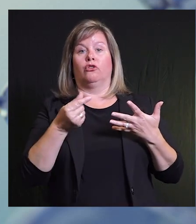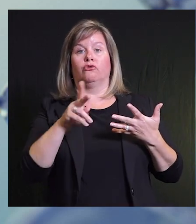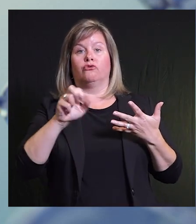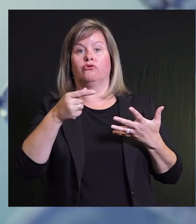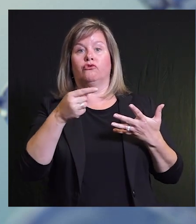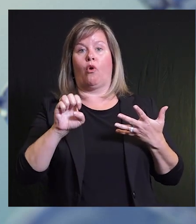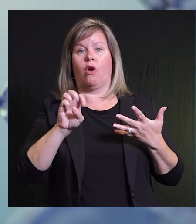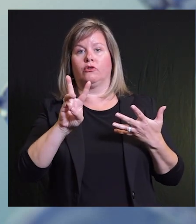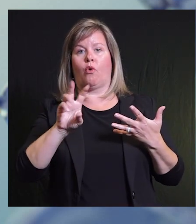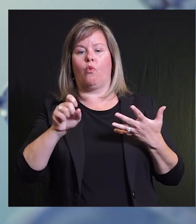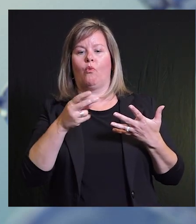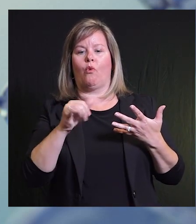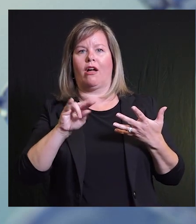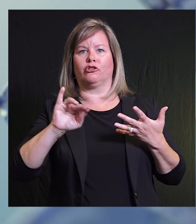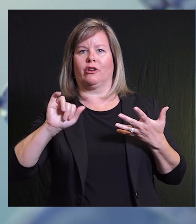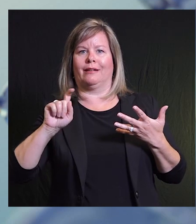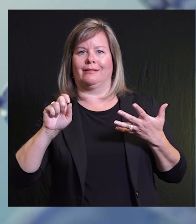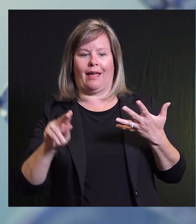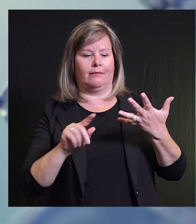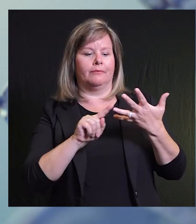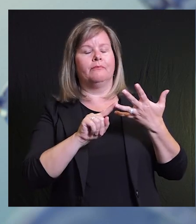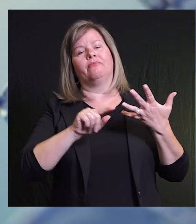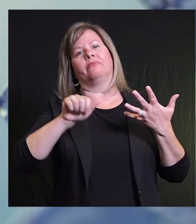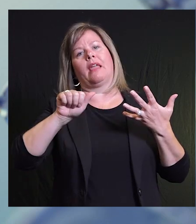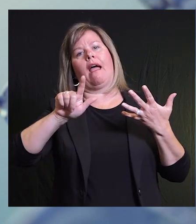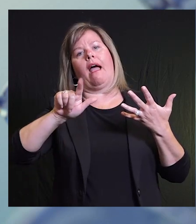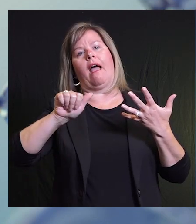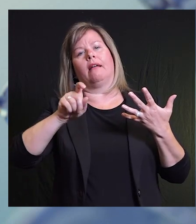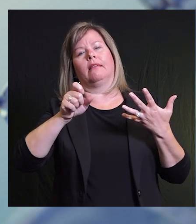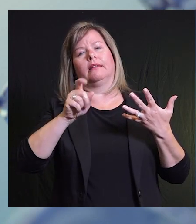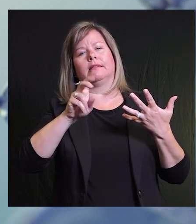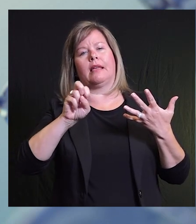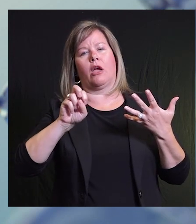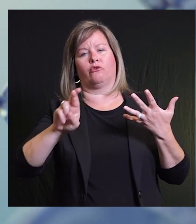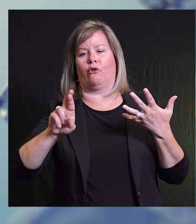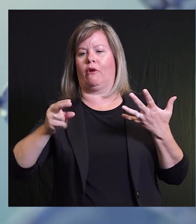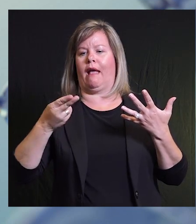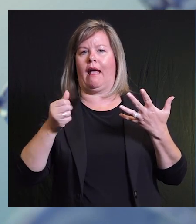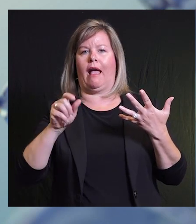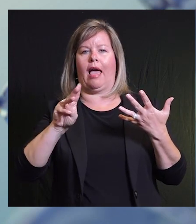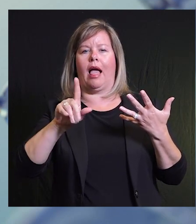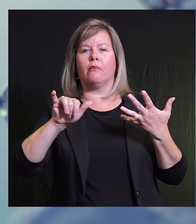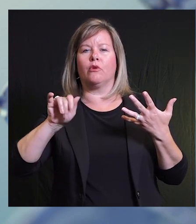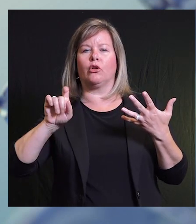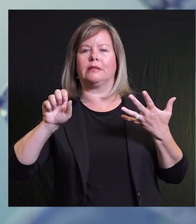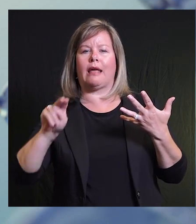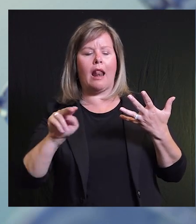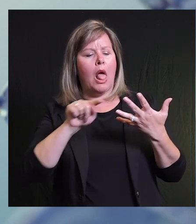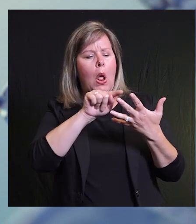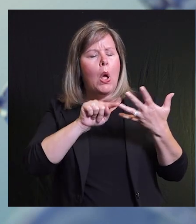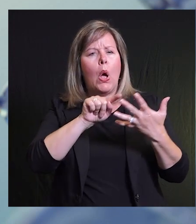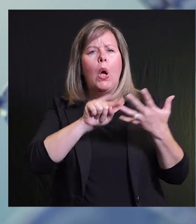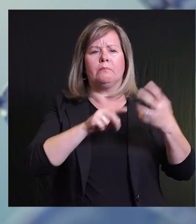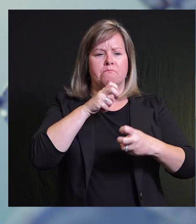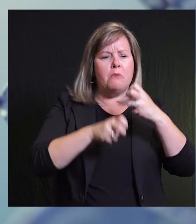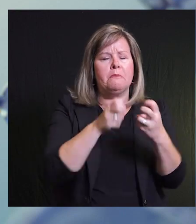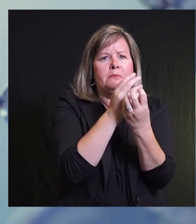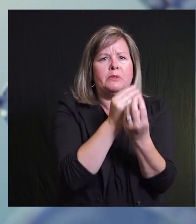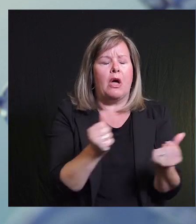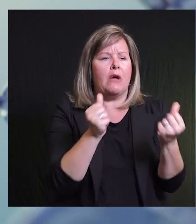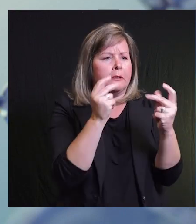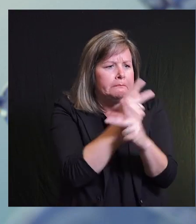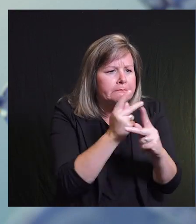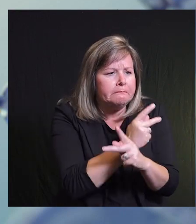know that George Washington and people like Alexander Hamilton were pragmatic problem solvers. These were people who saw